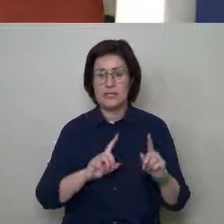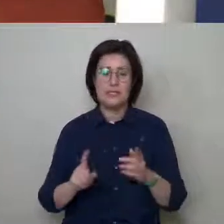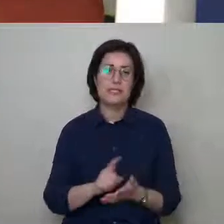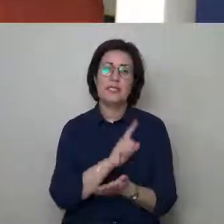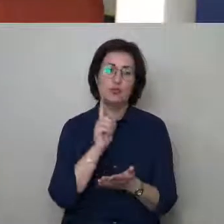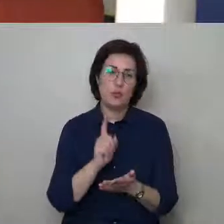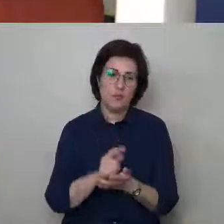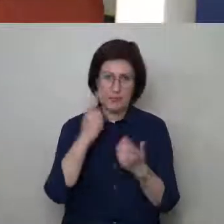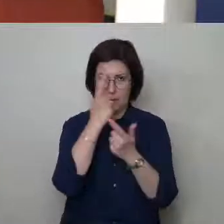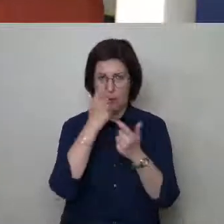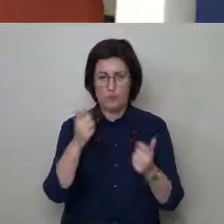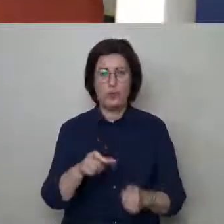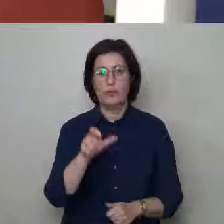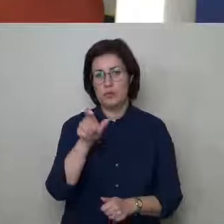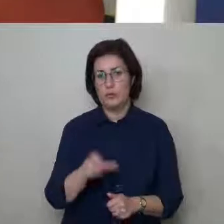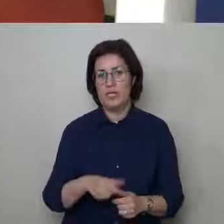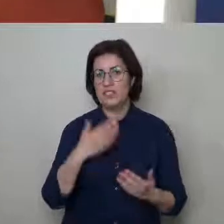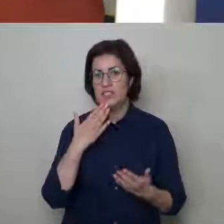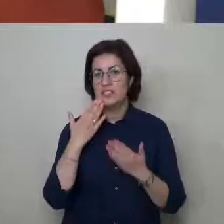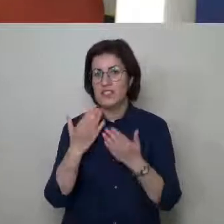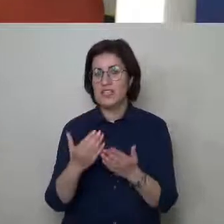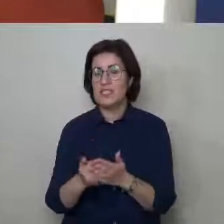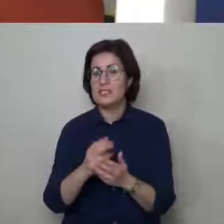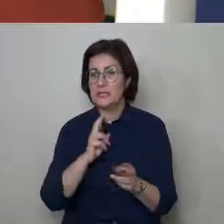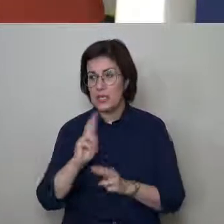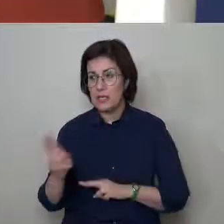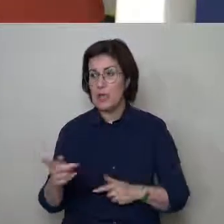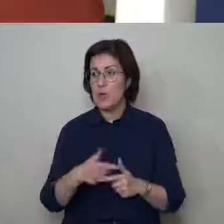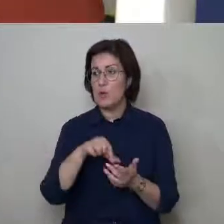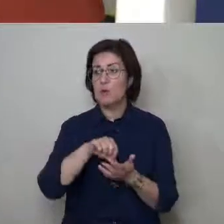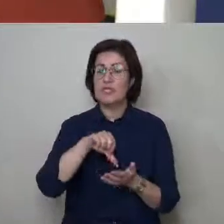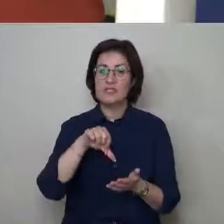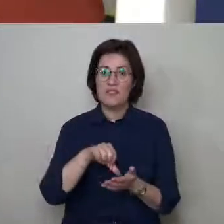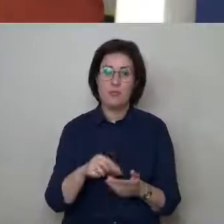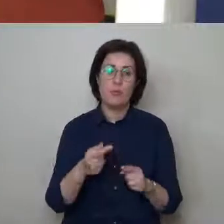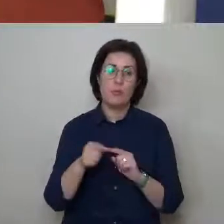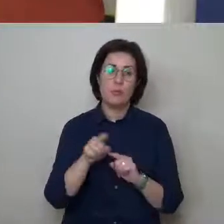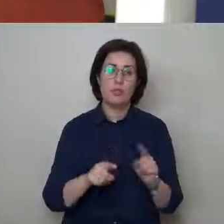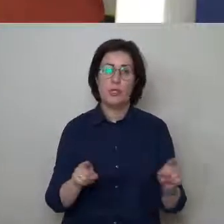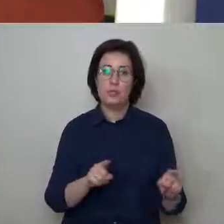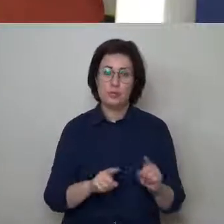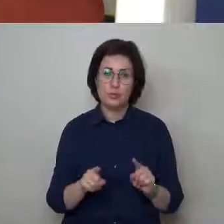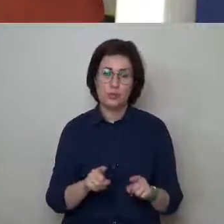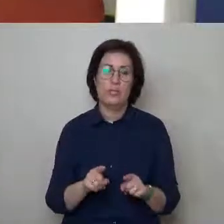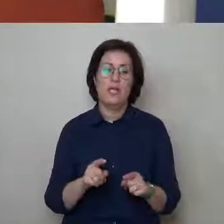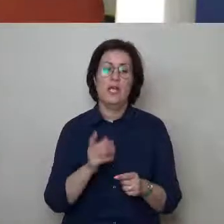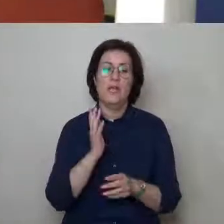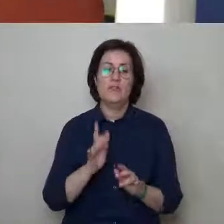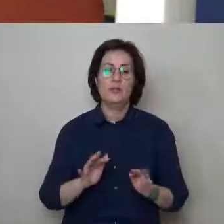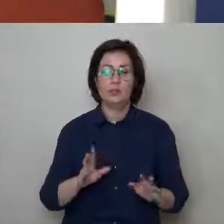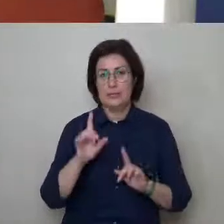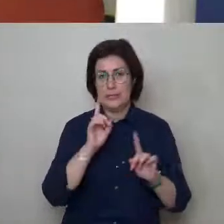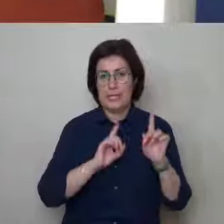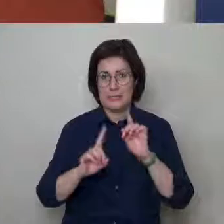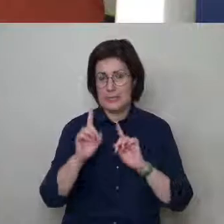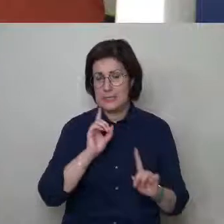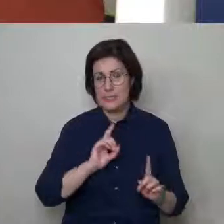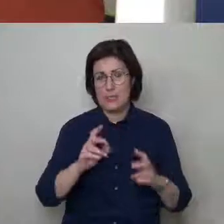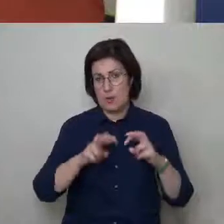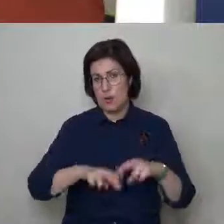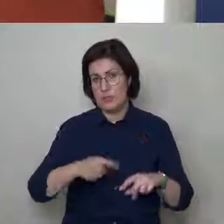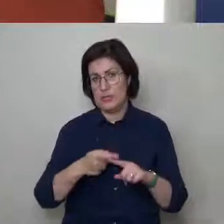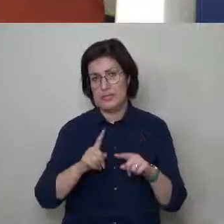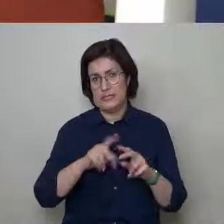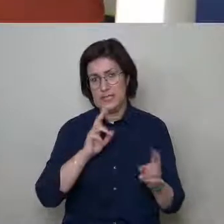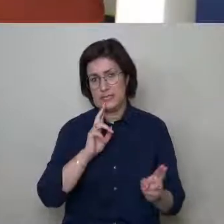then they don't have this right. Well, the election commission has to inform the complainant or his or her representatives